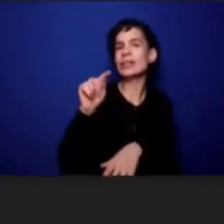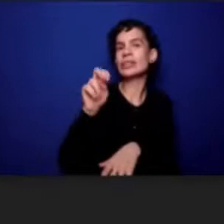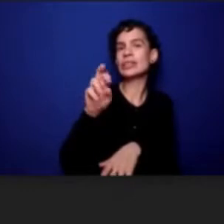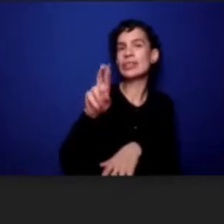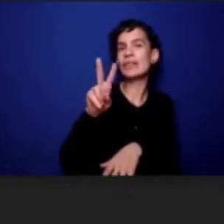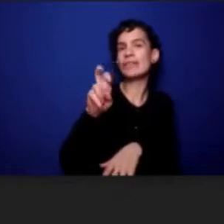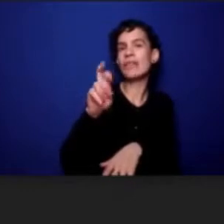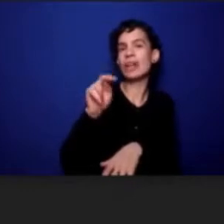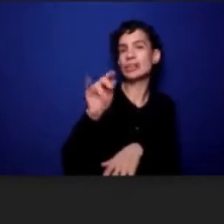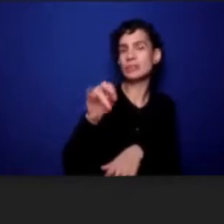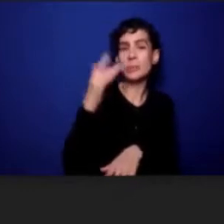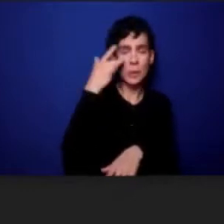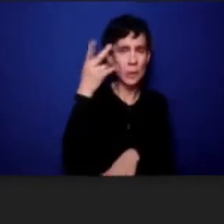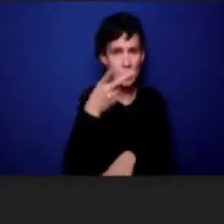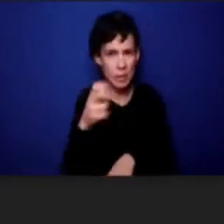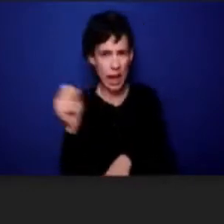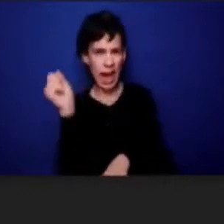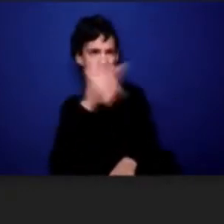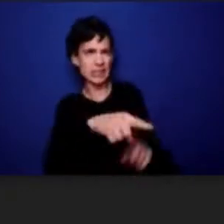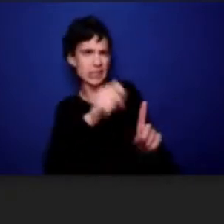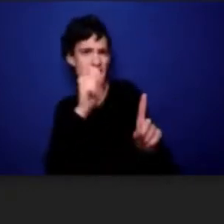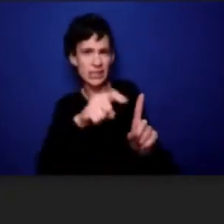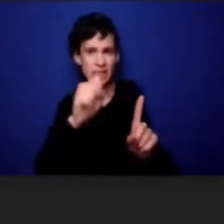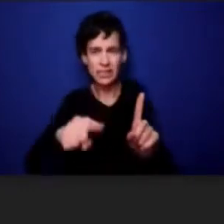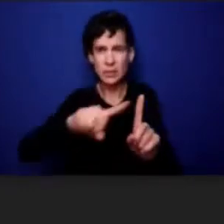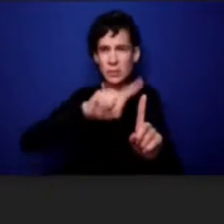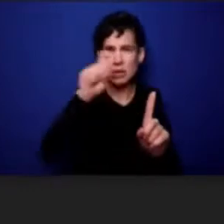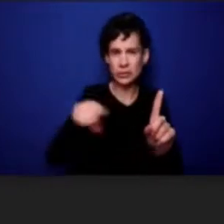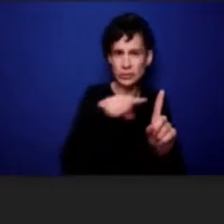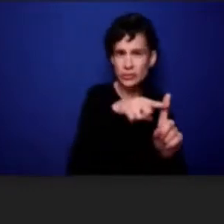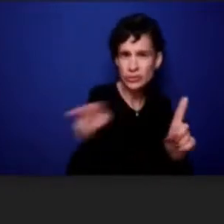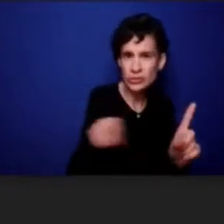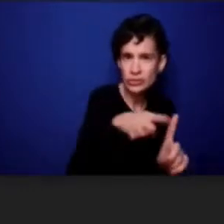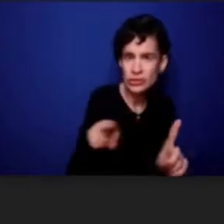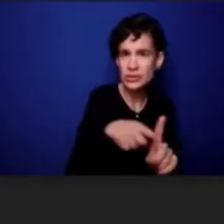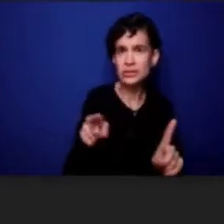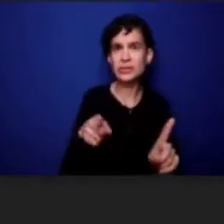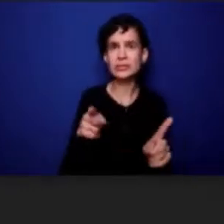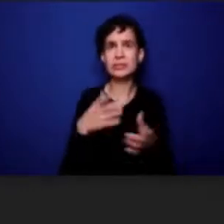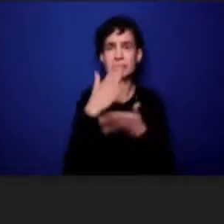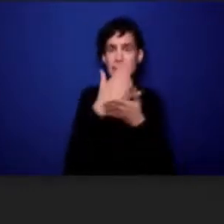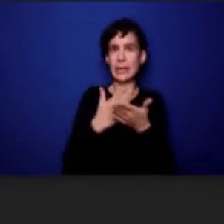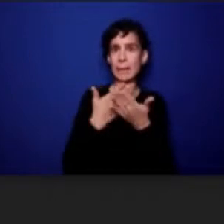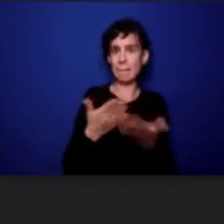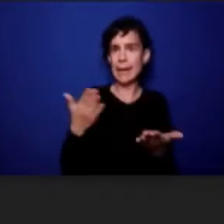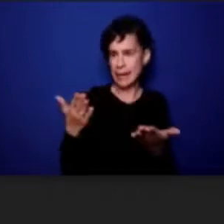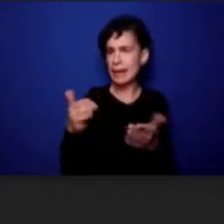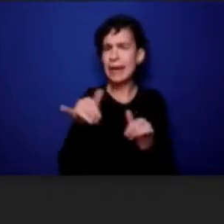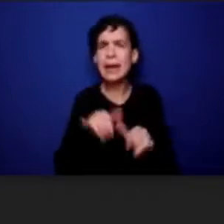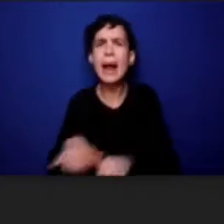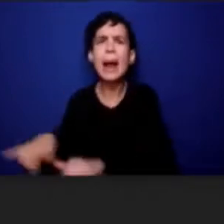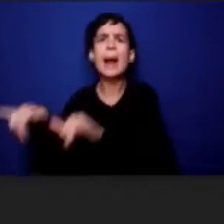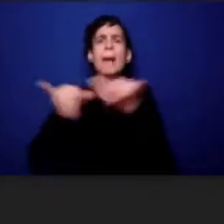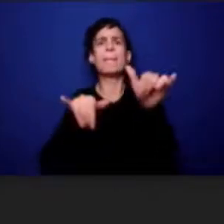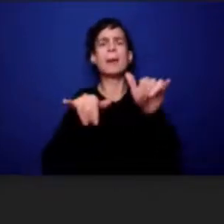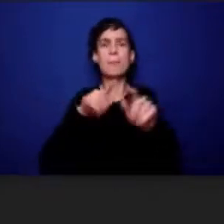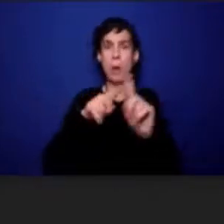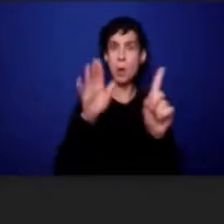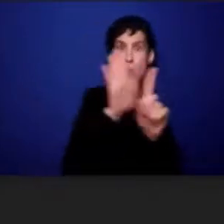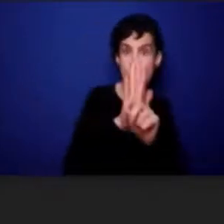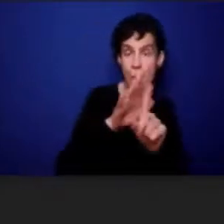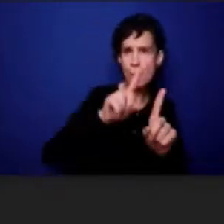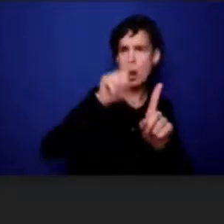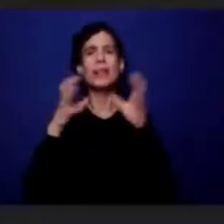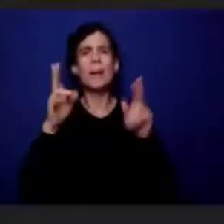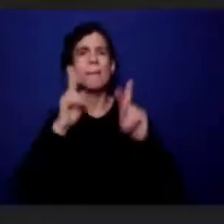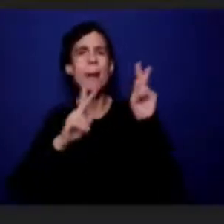about subject matter that might be, I don't know, more common, I guess, in art history or something, like Elizabethan